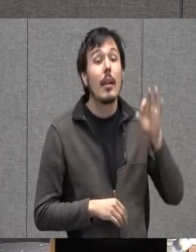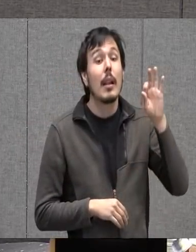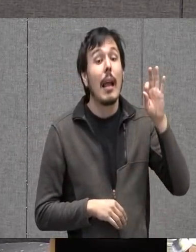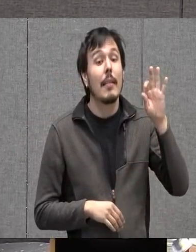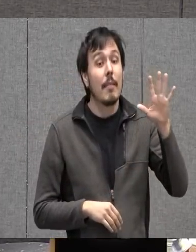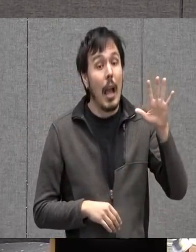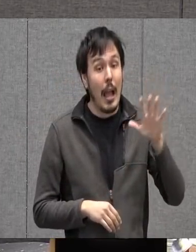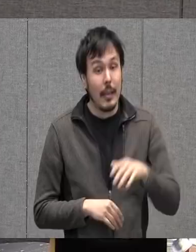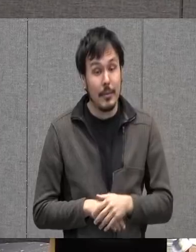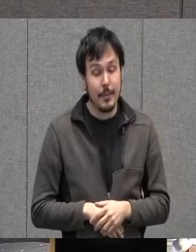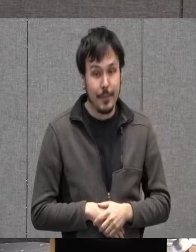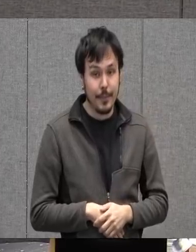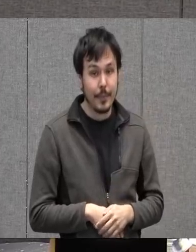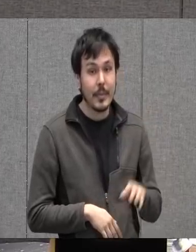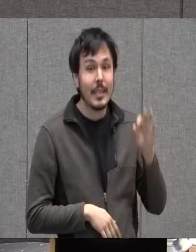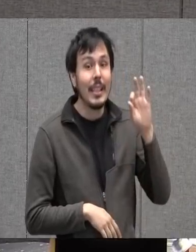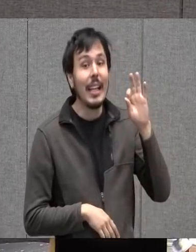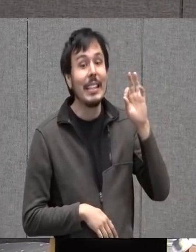95,